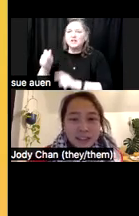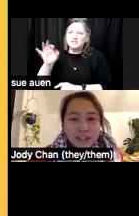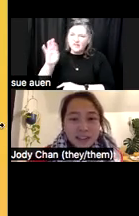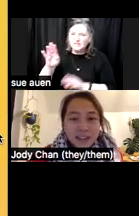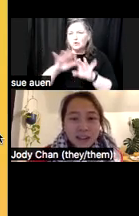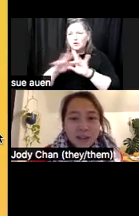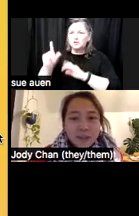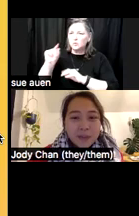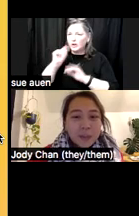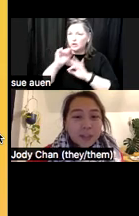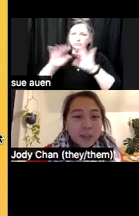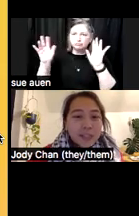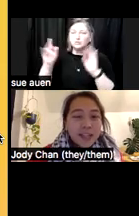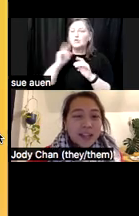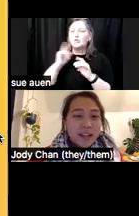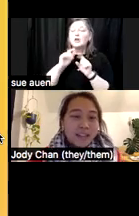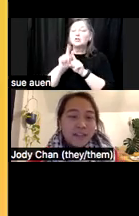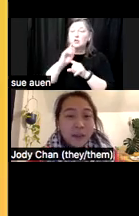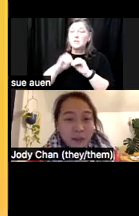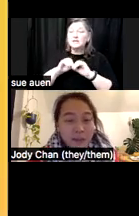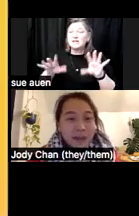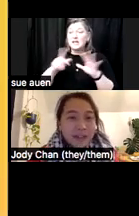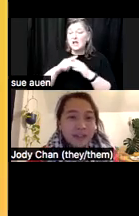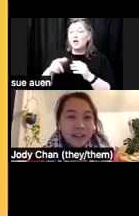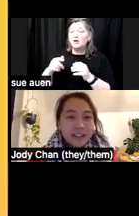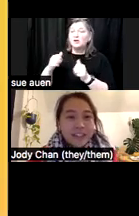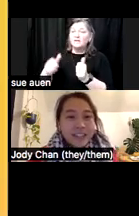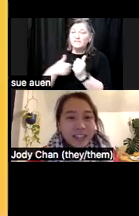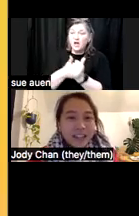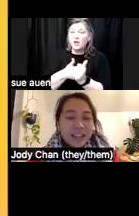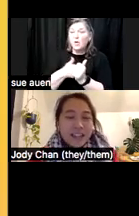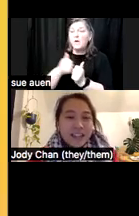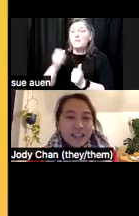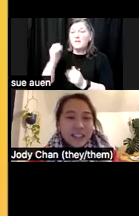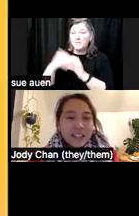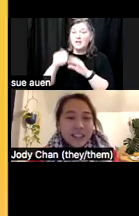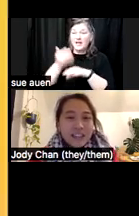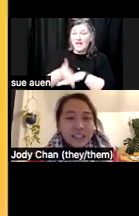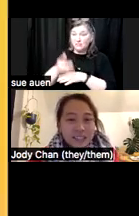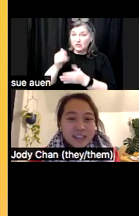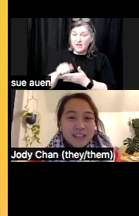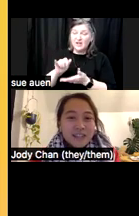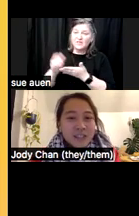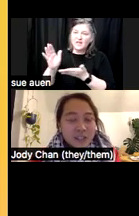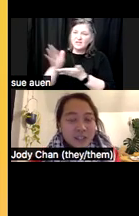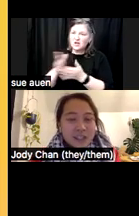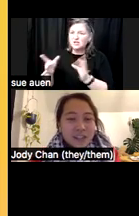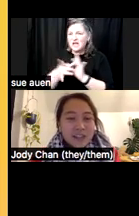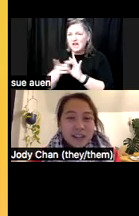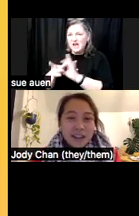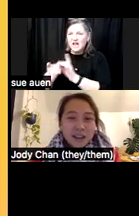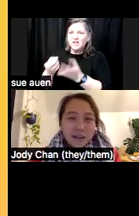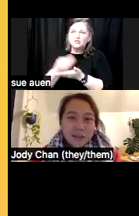And we'll also be sending out a follow-up email after today that shares links,